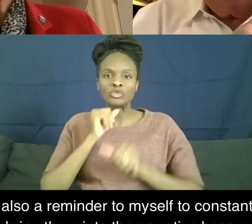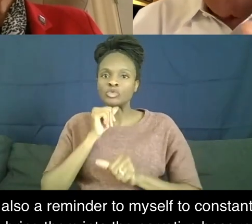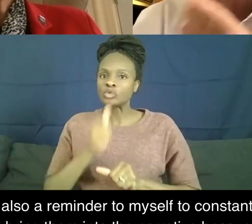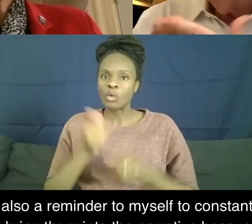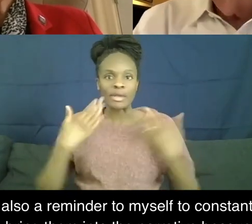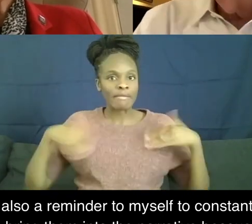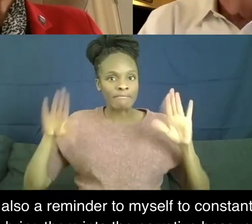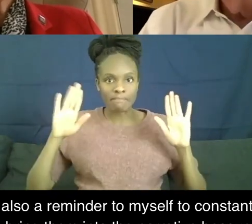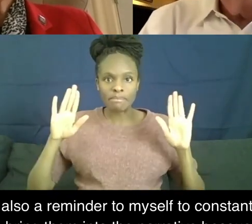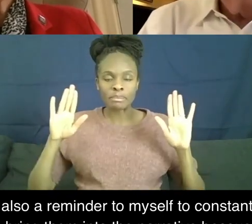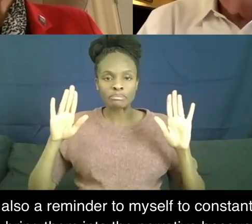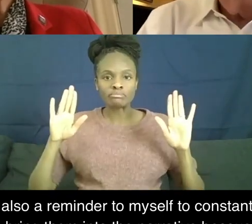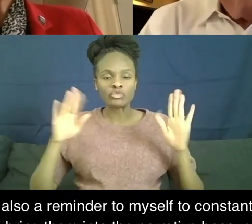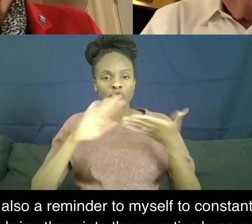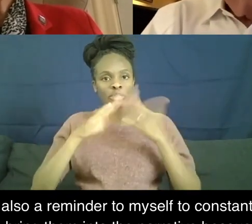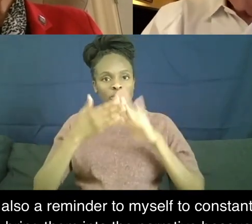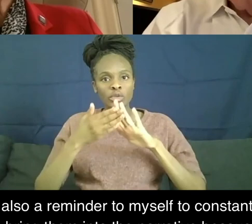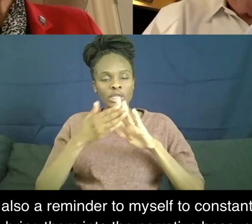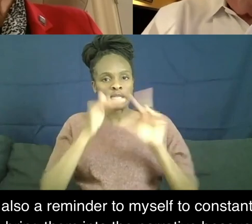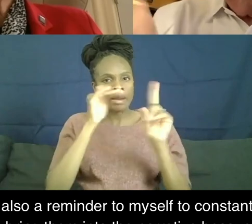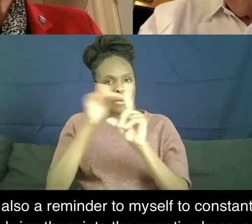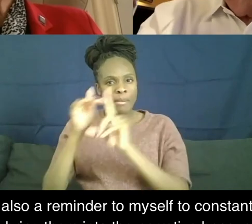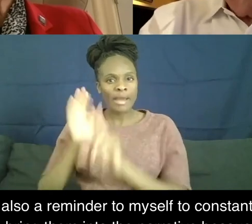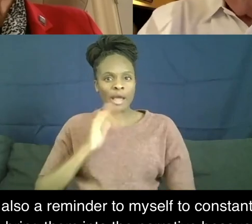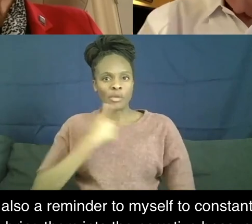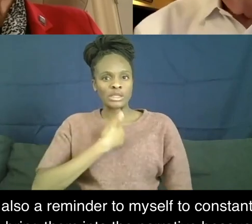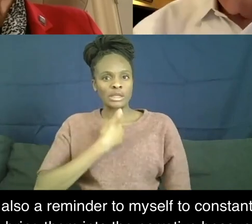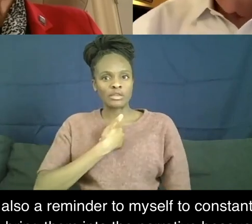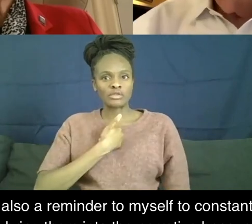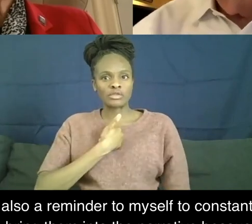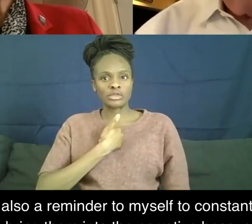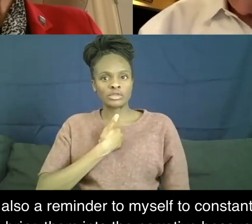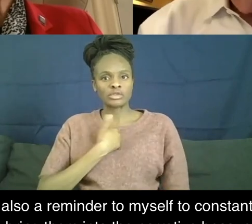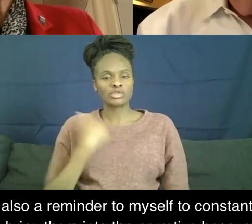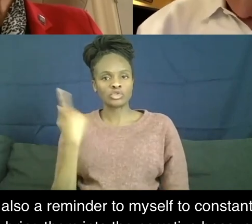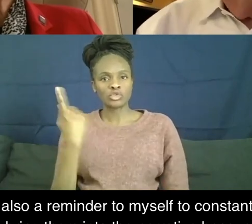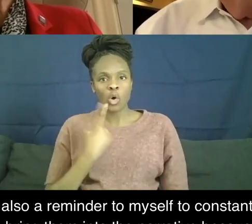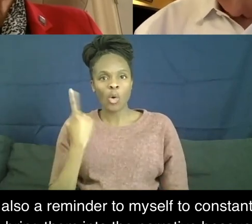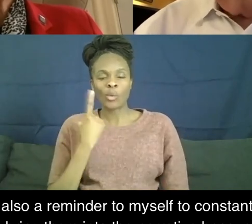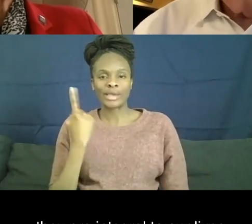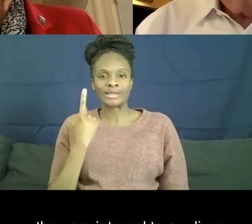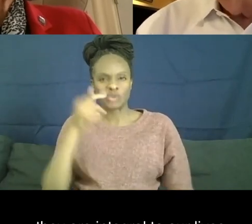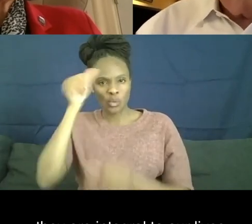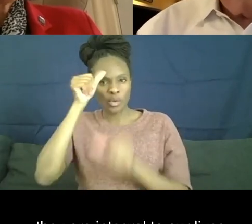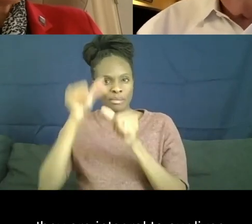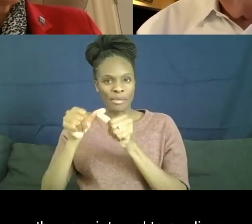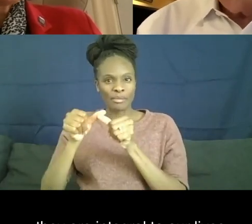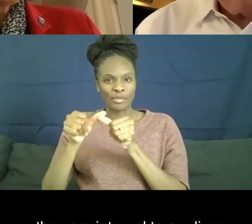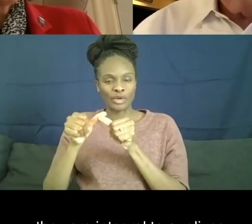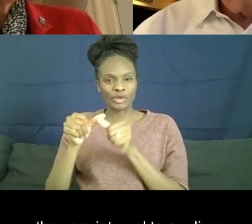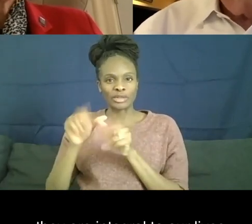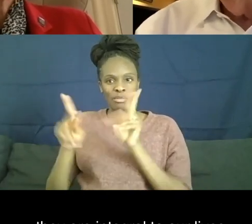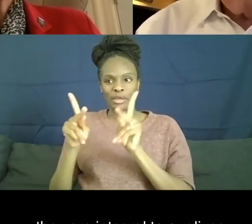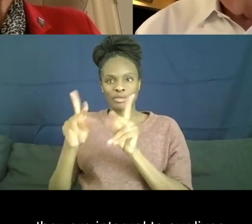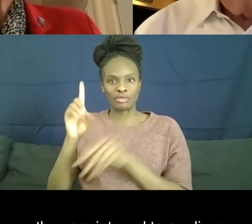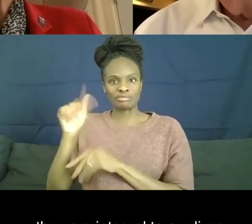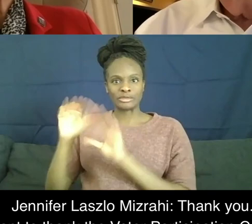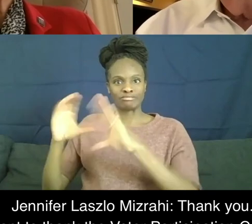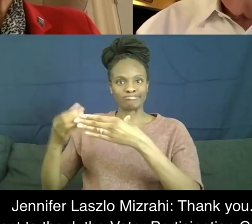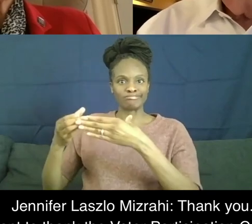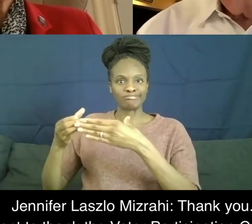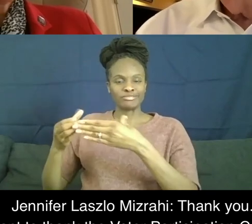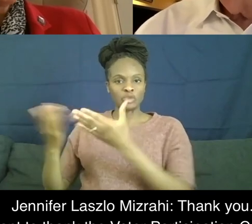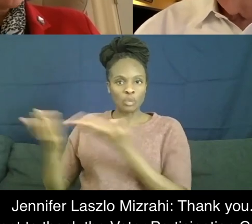it's also a reminder to myself to, uh, constantly bring them into the narrative because they are integral to our lives.